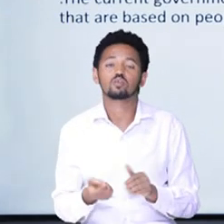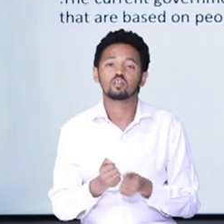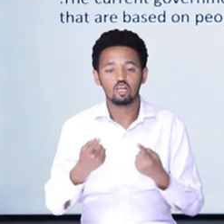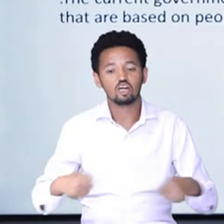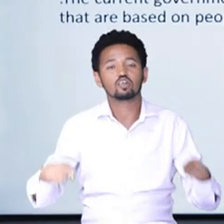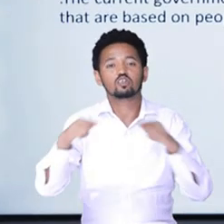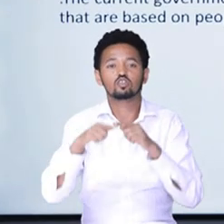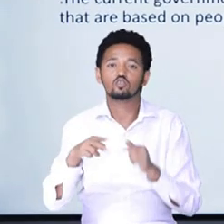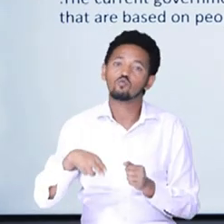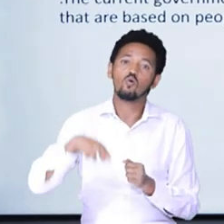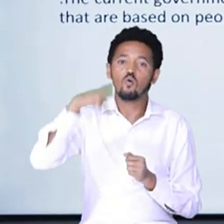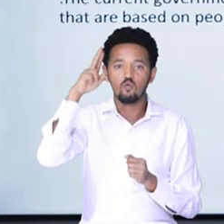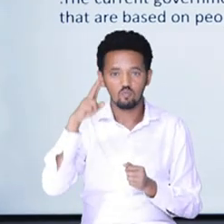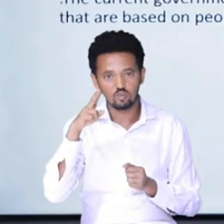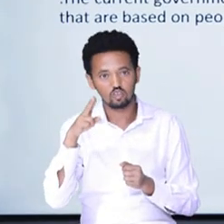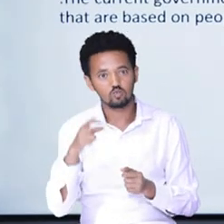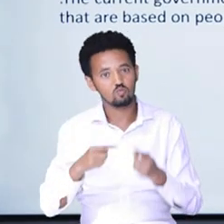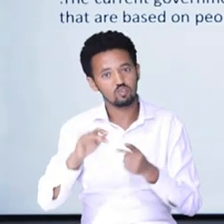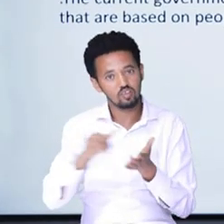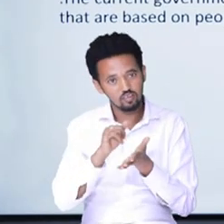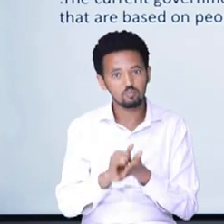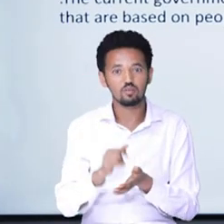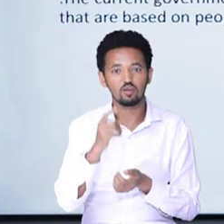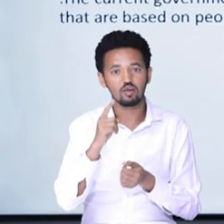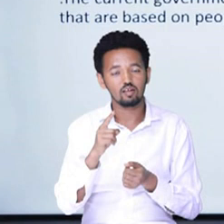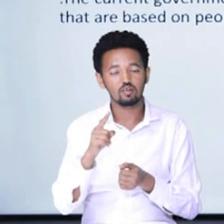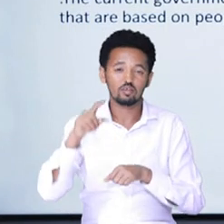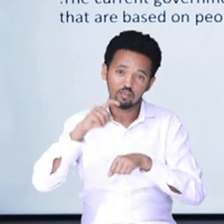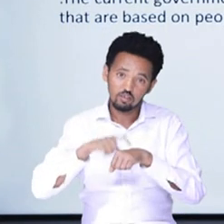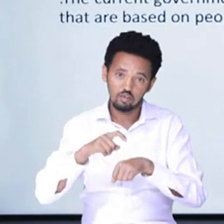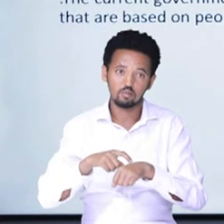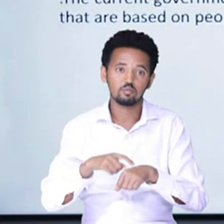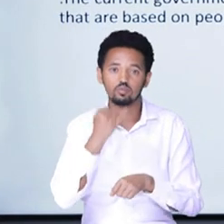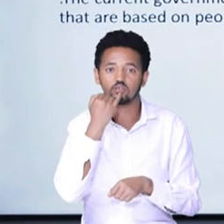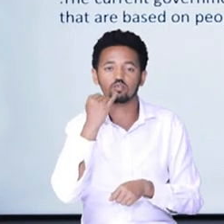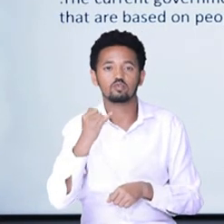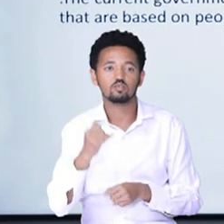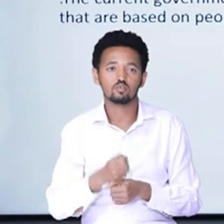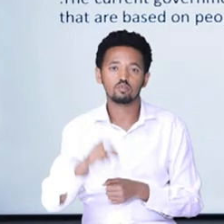was overthrown. That means at the time of Derg regime.